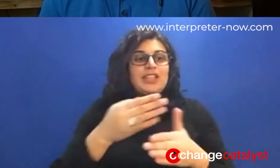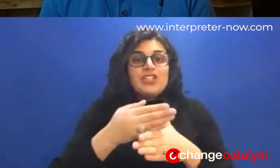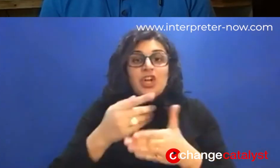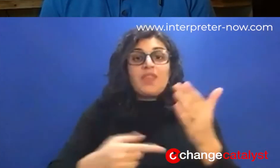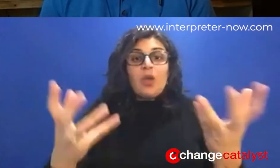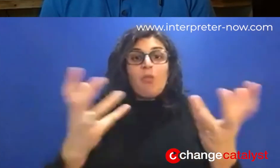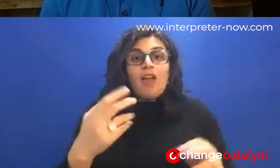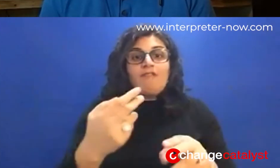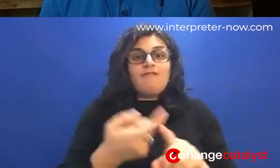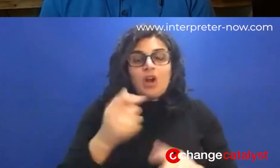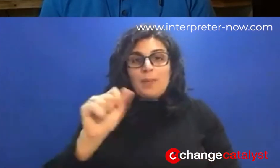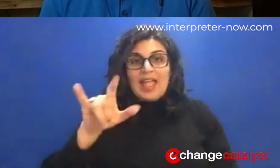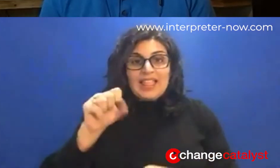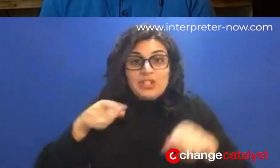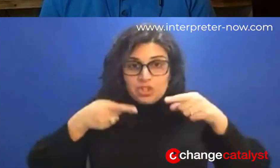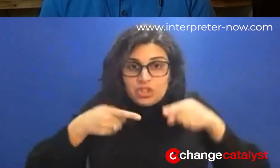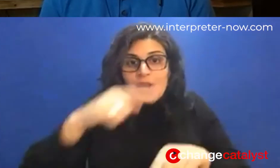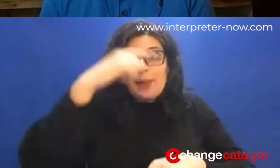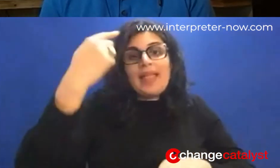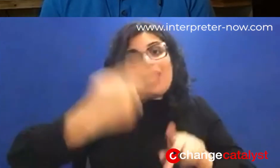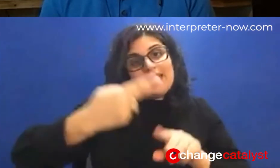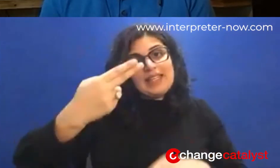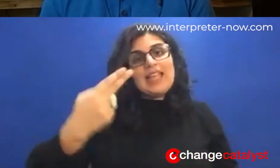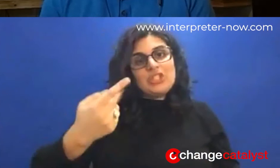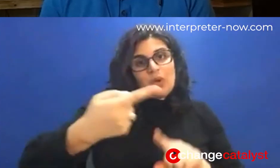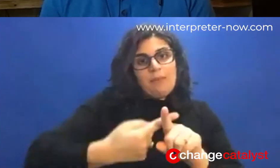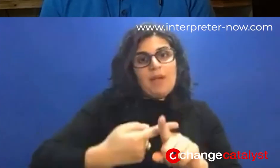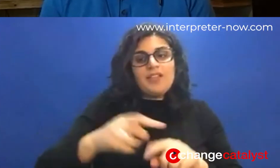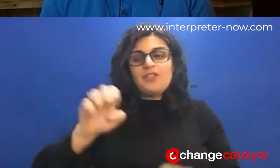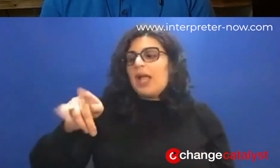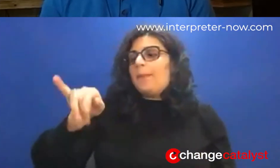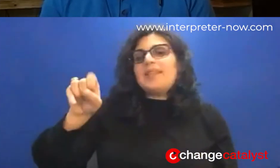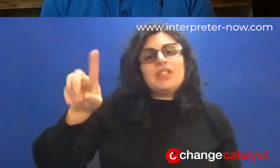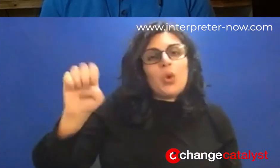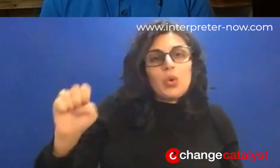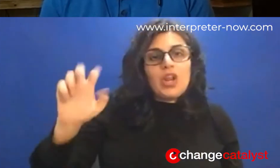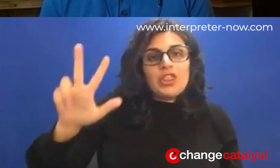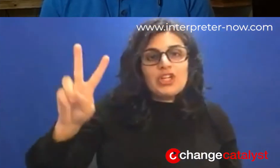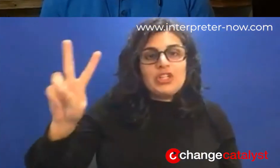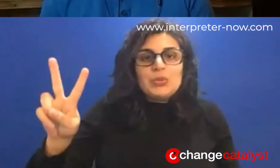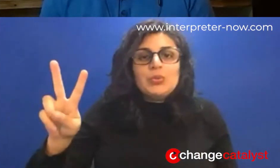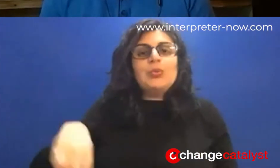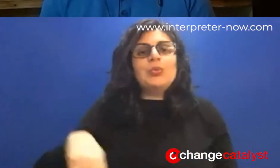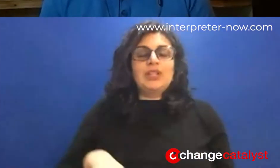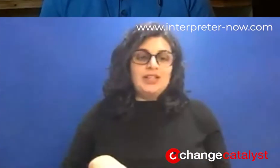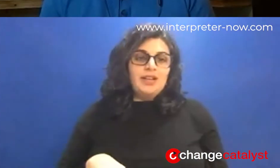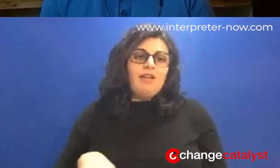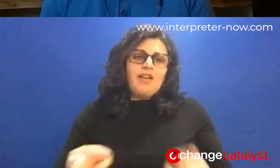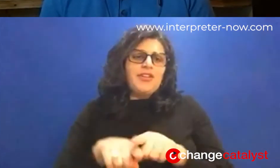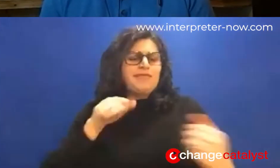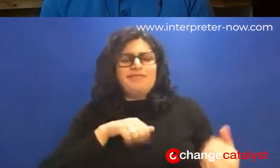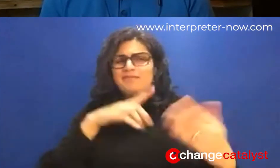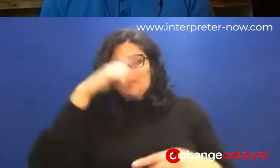Month. So you can check that episode 32 at ally.cc. And we've also addressed Black mental health, the